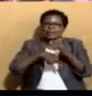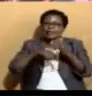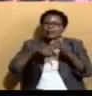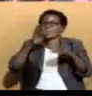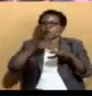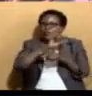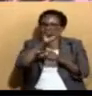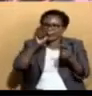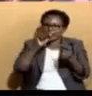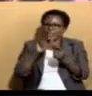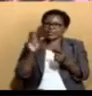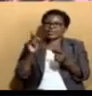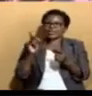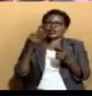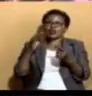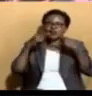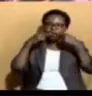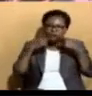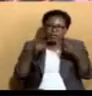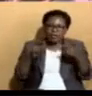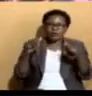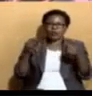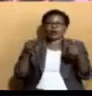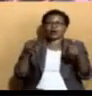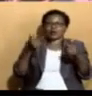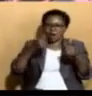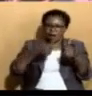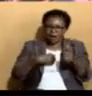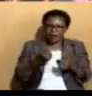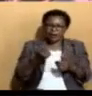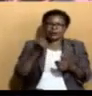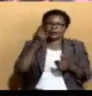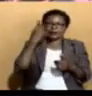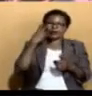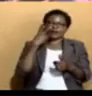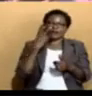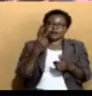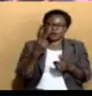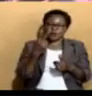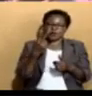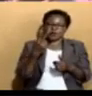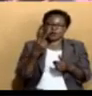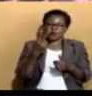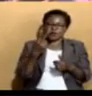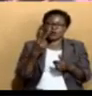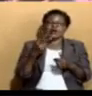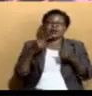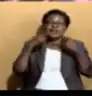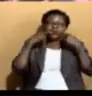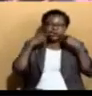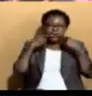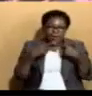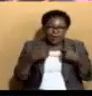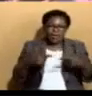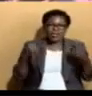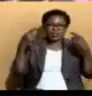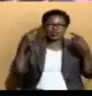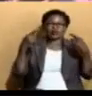Based on the decision of the Supreme Court, I take the view that the default position is that the declaration